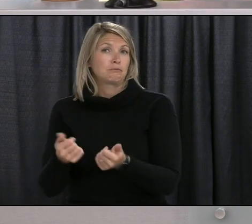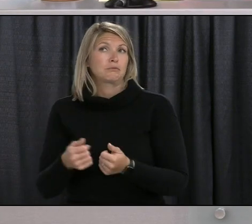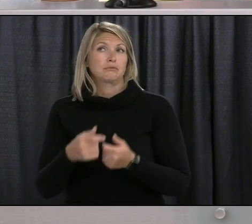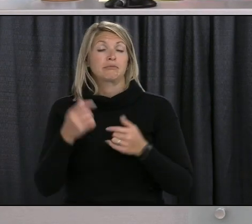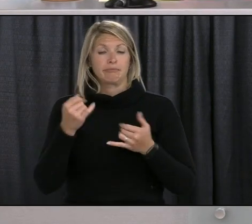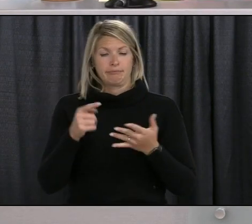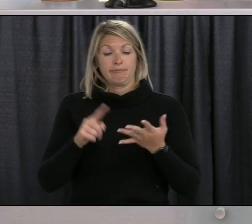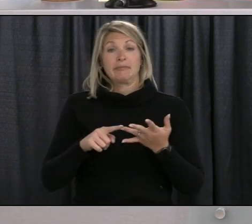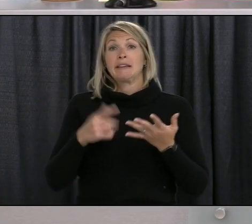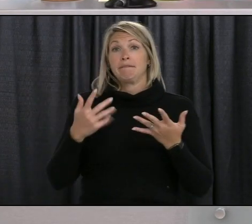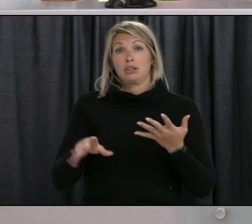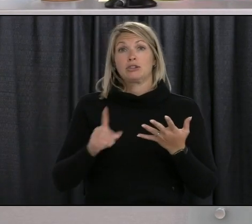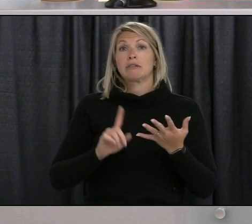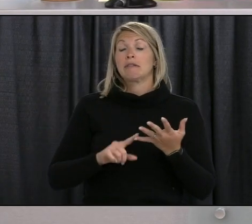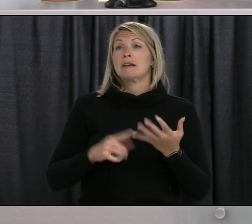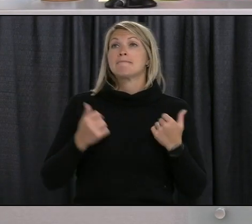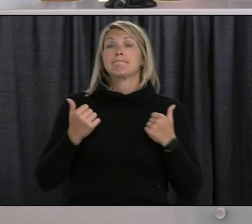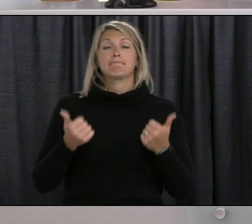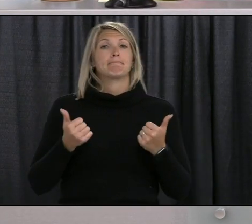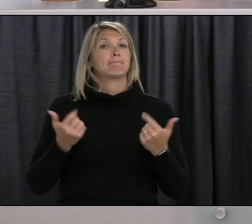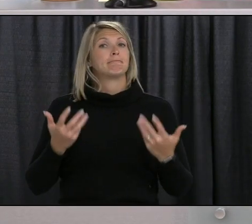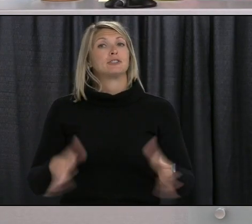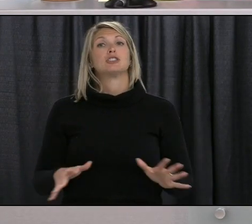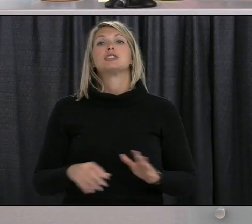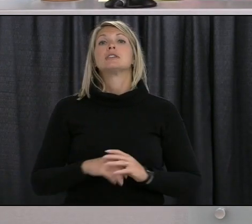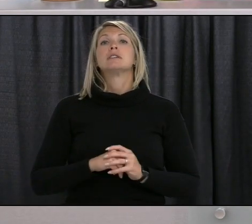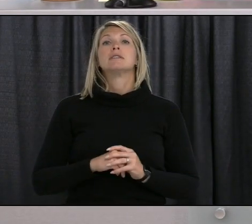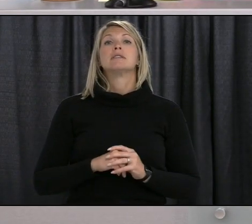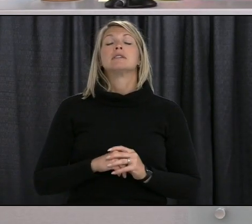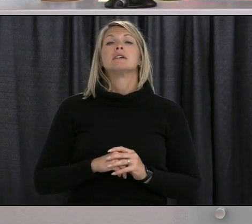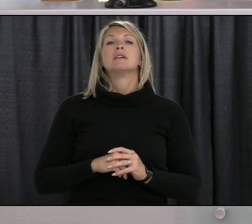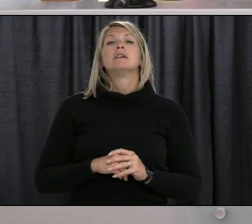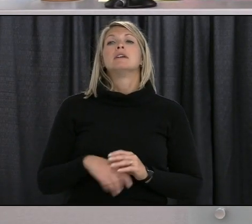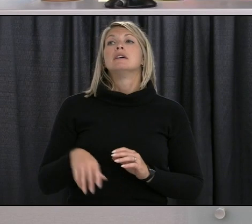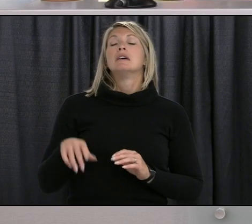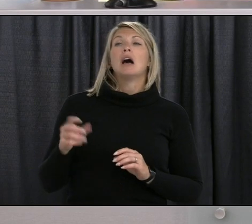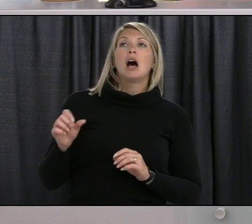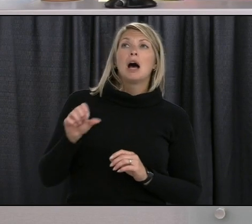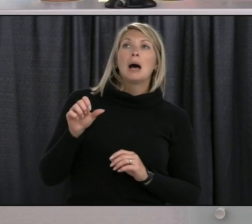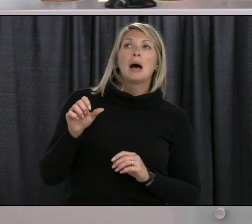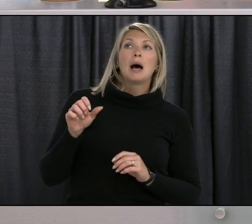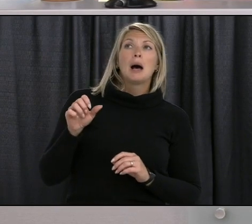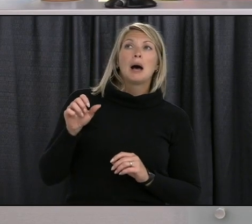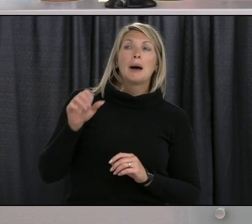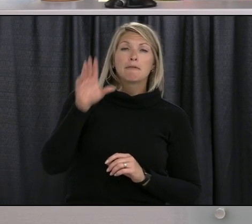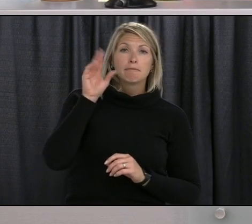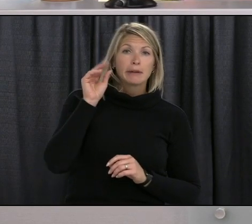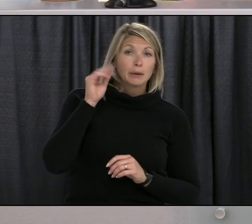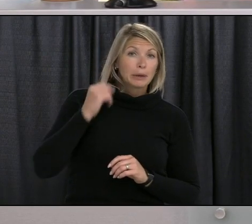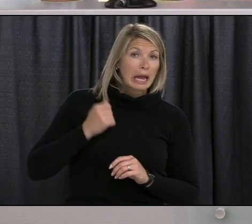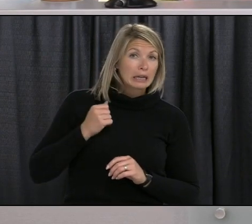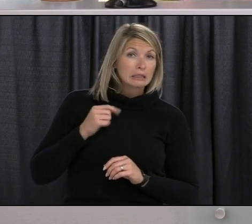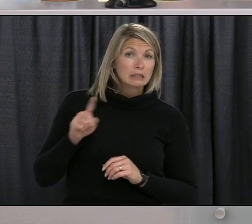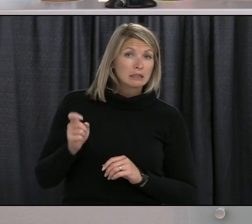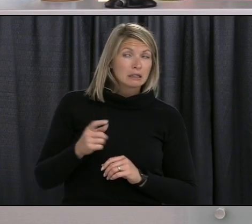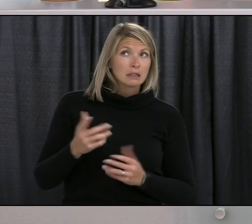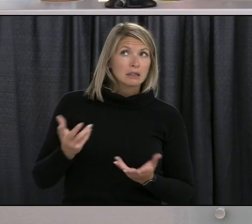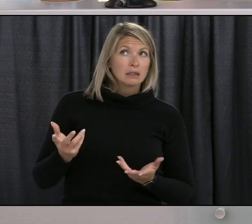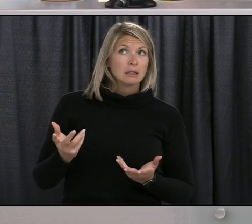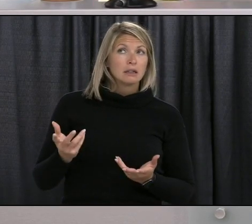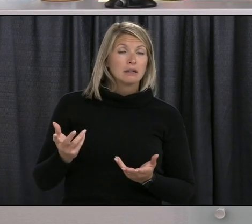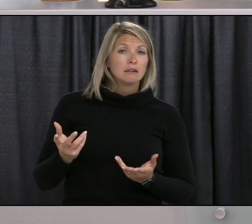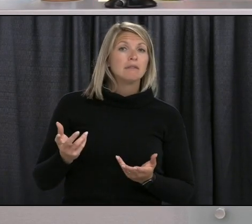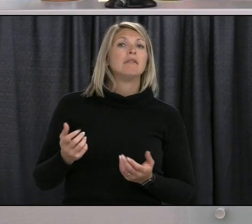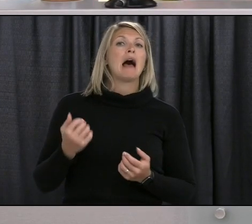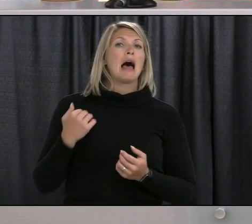Swain. I'm good, thanks. Patrick Butler. I've got one more, again related to the phone